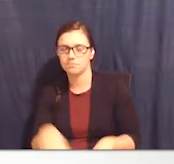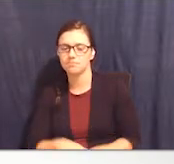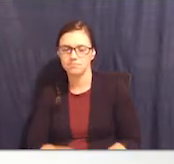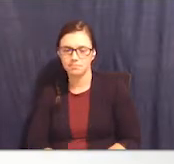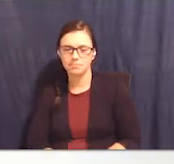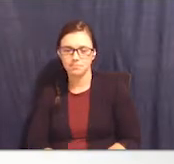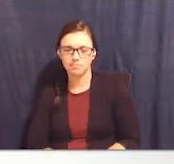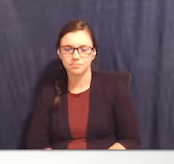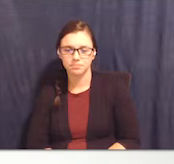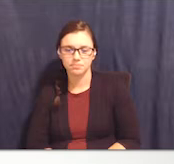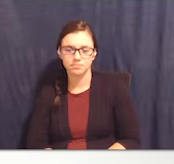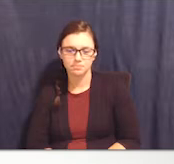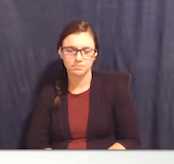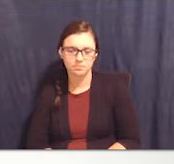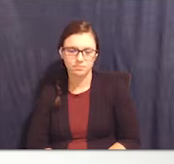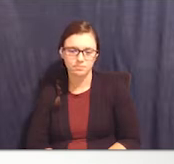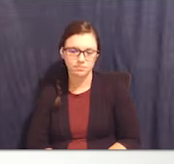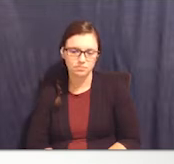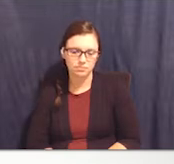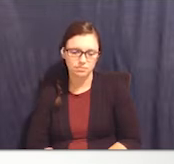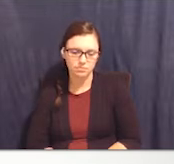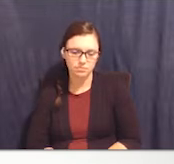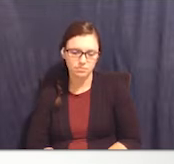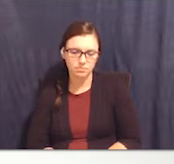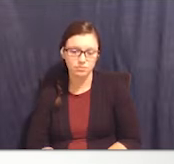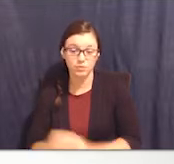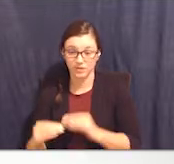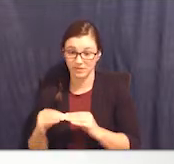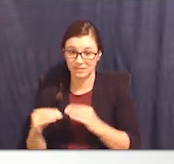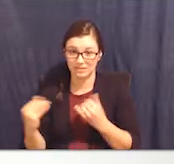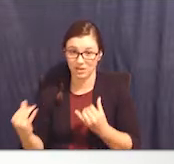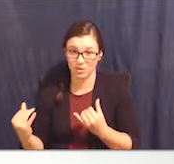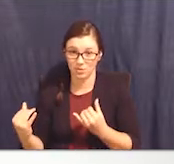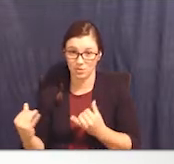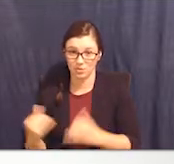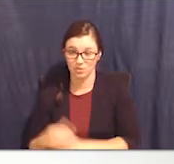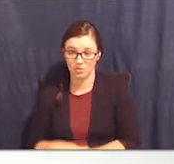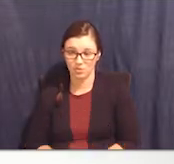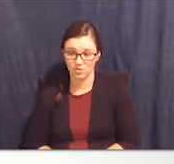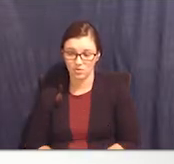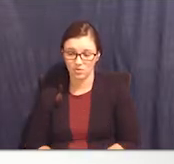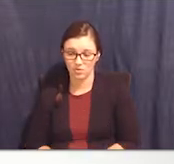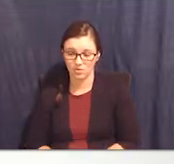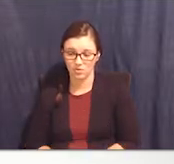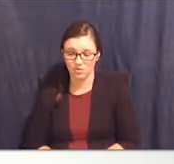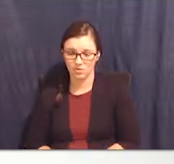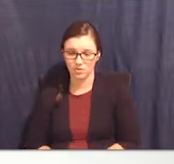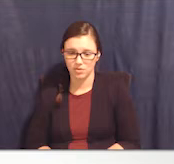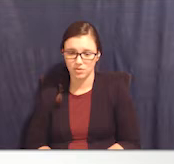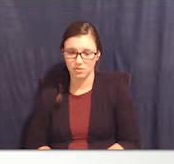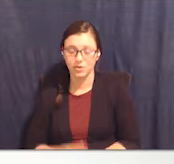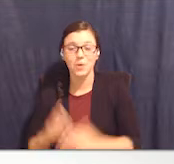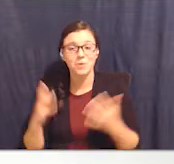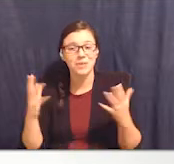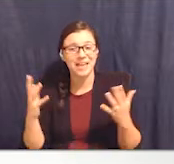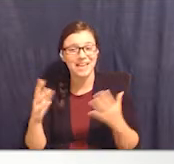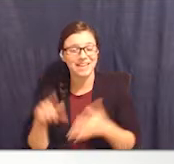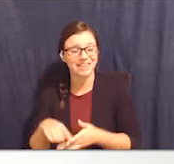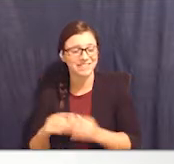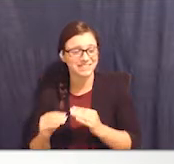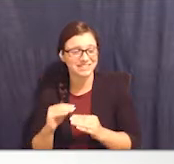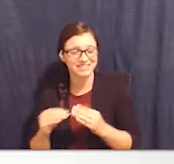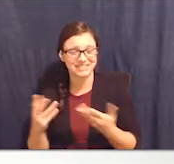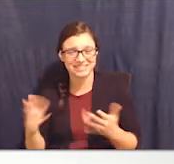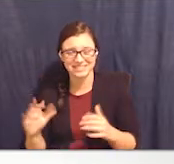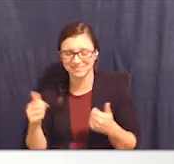worked with students, it's not on their mind either. It's like, how do they know what they're going to do? But it starts to focus them on their personal